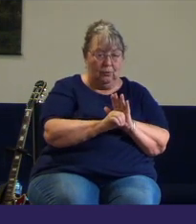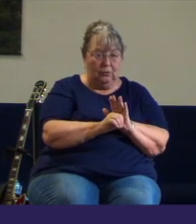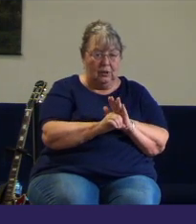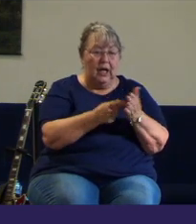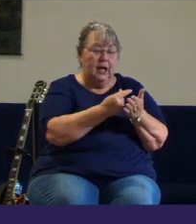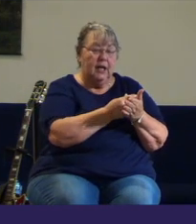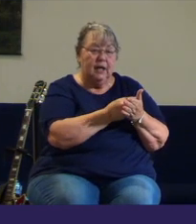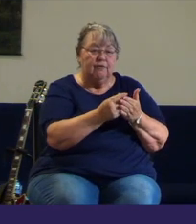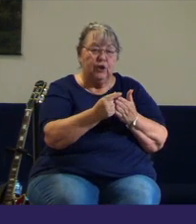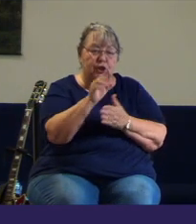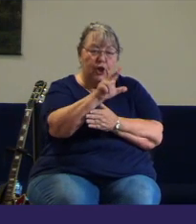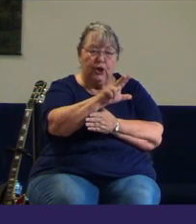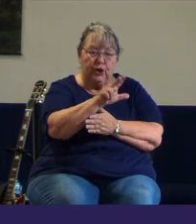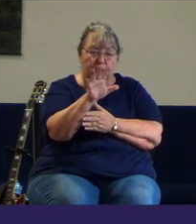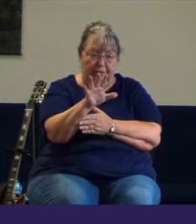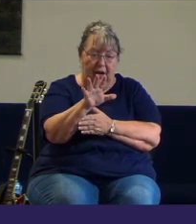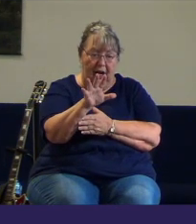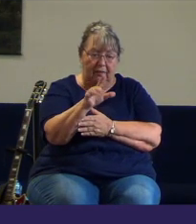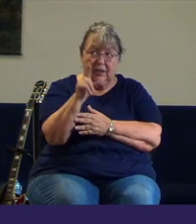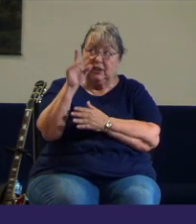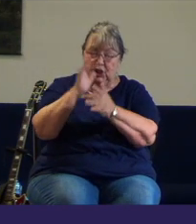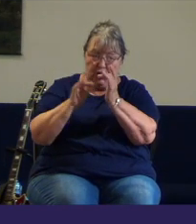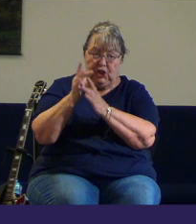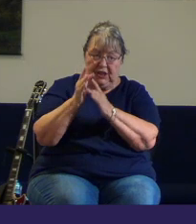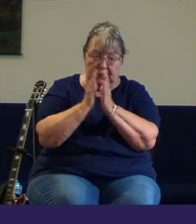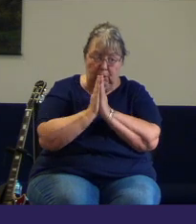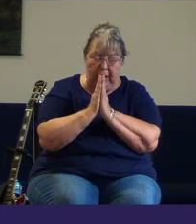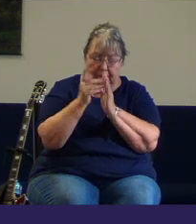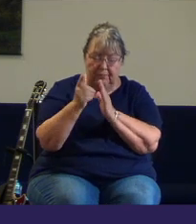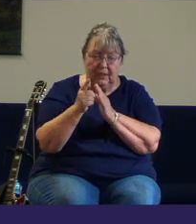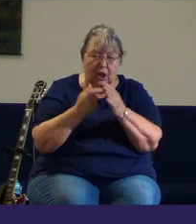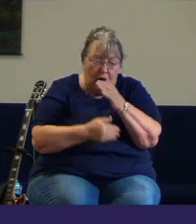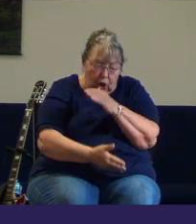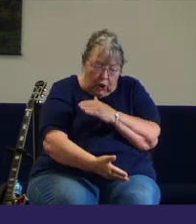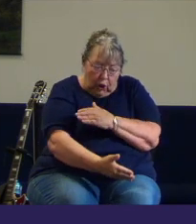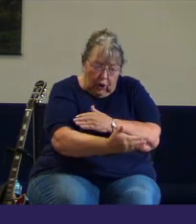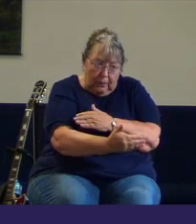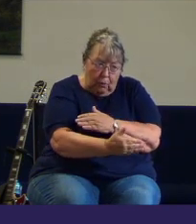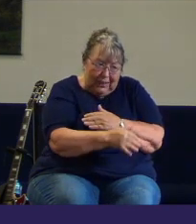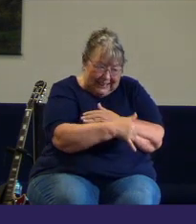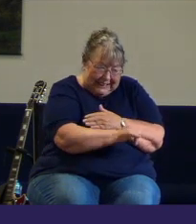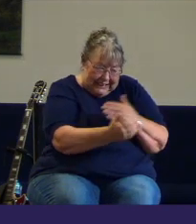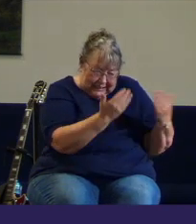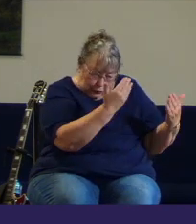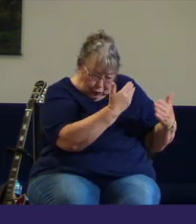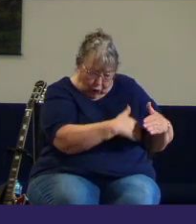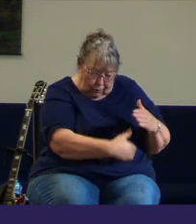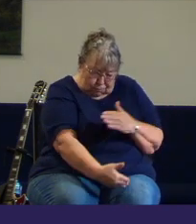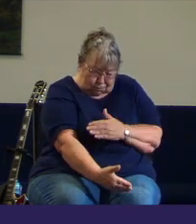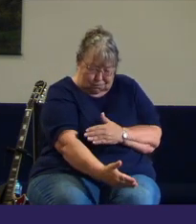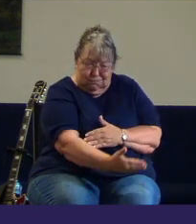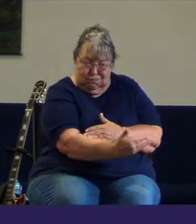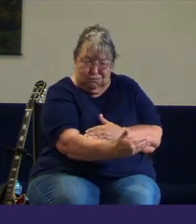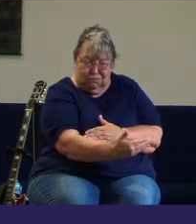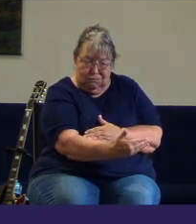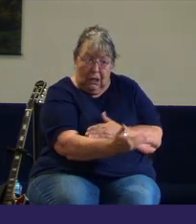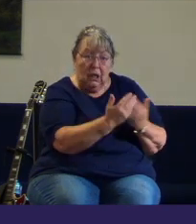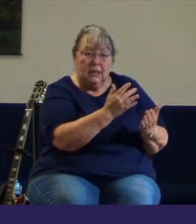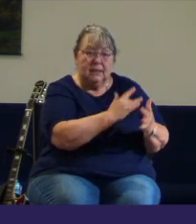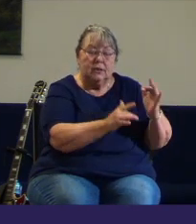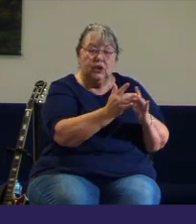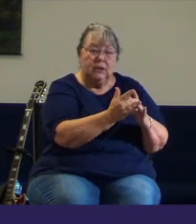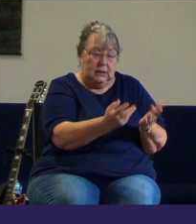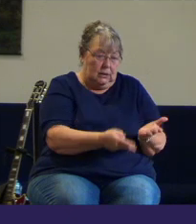35. It says, very early in the morning, while it was still dark, right, Jesus got up, left the